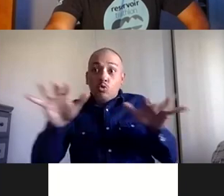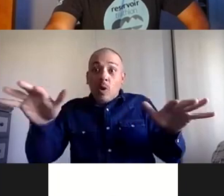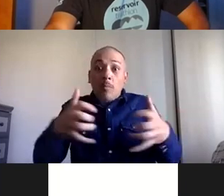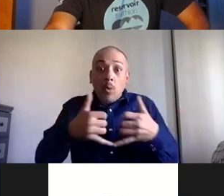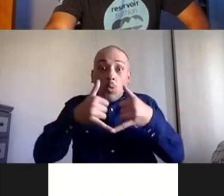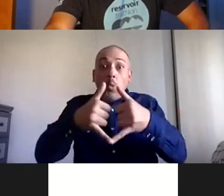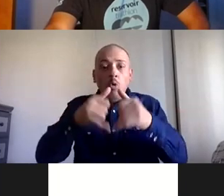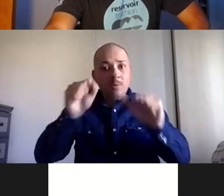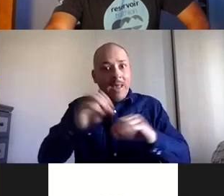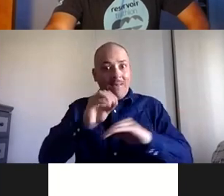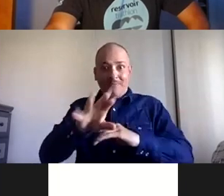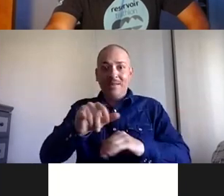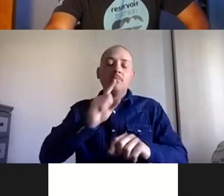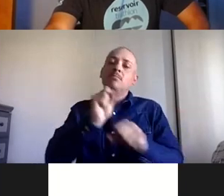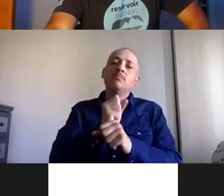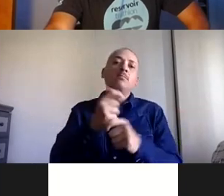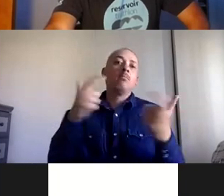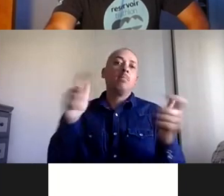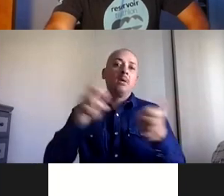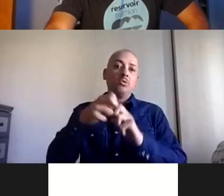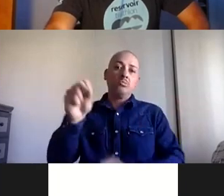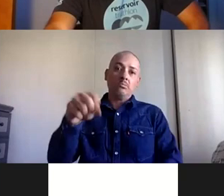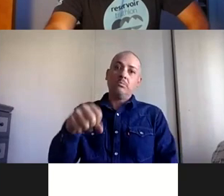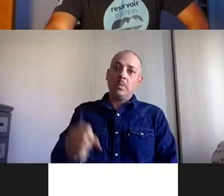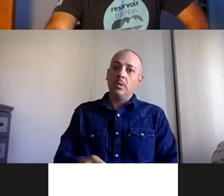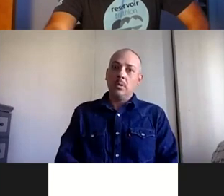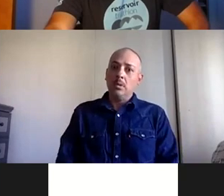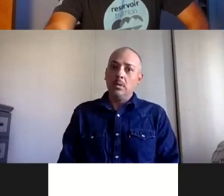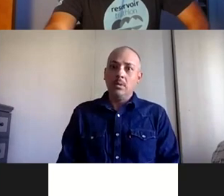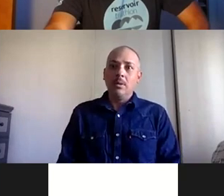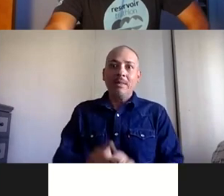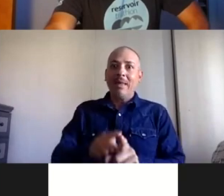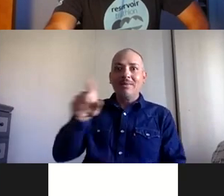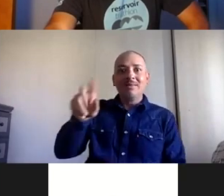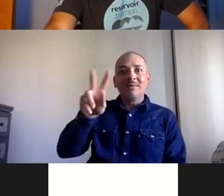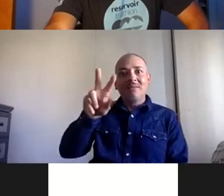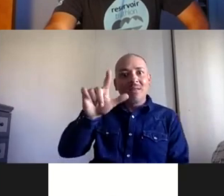that. So it's definitely a big issue, like Vlad was talking about.